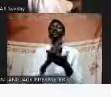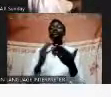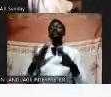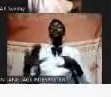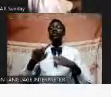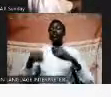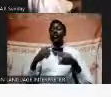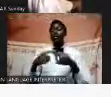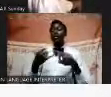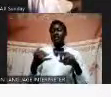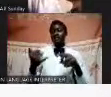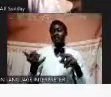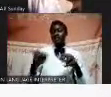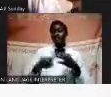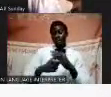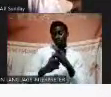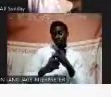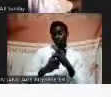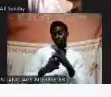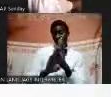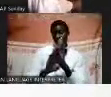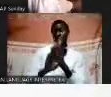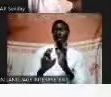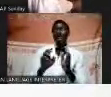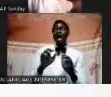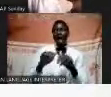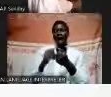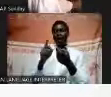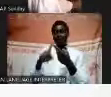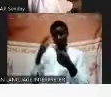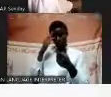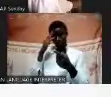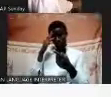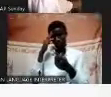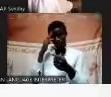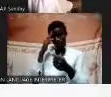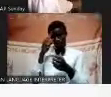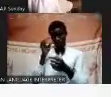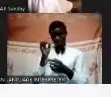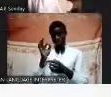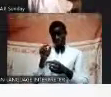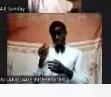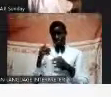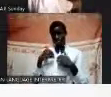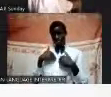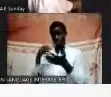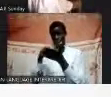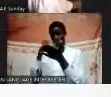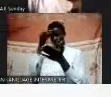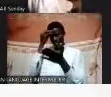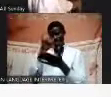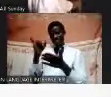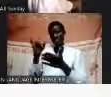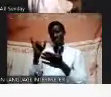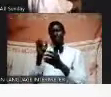to, whether a child might have a learning difficulty, not being able to coordinate and button up